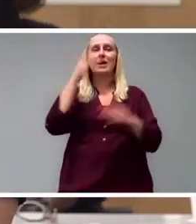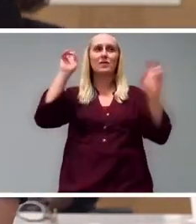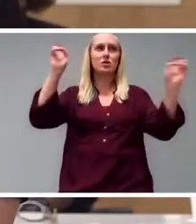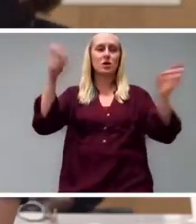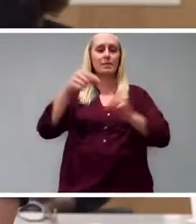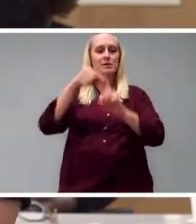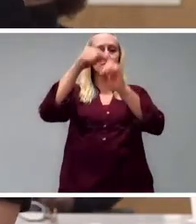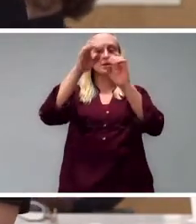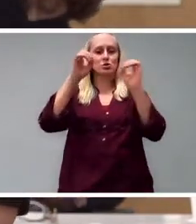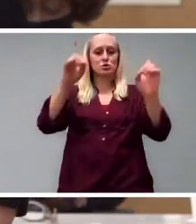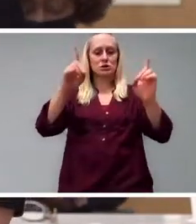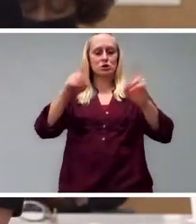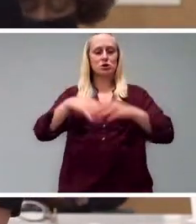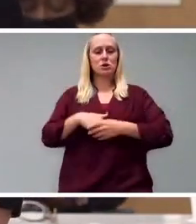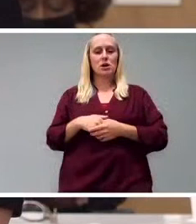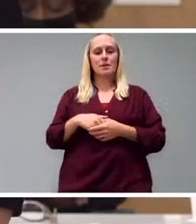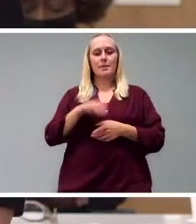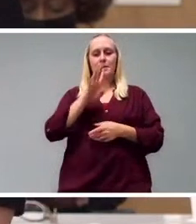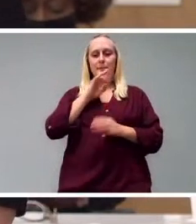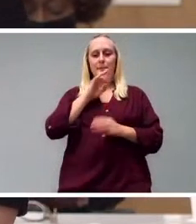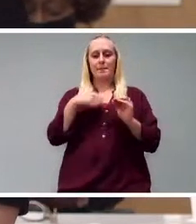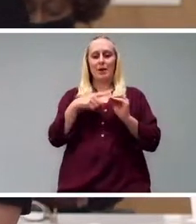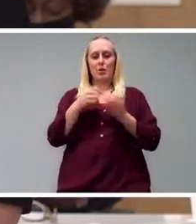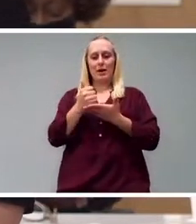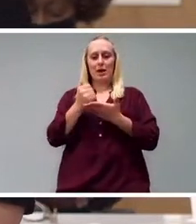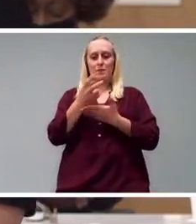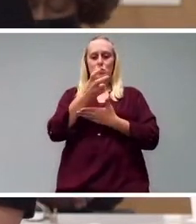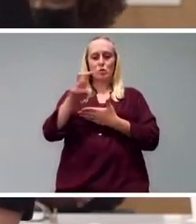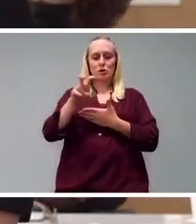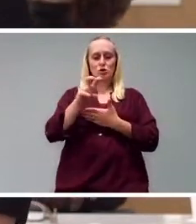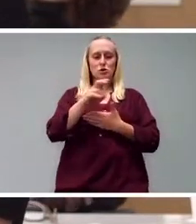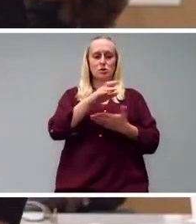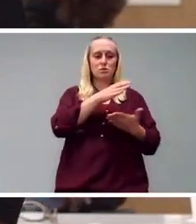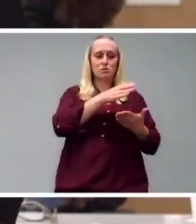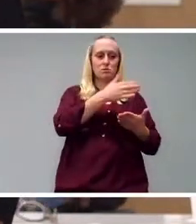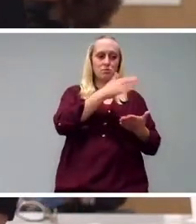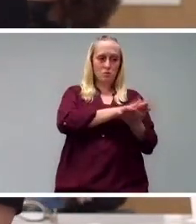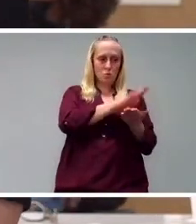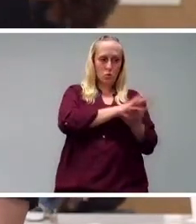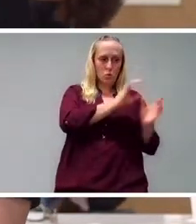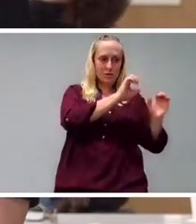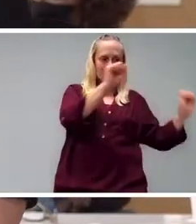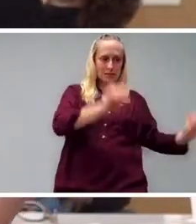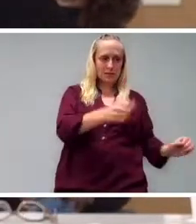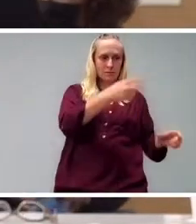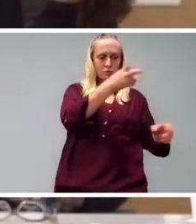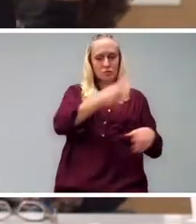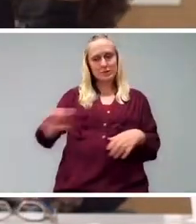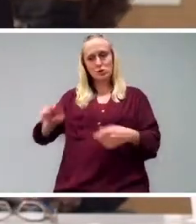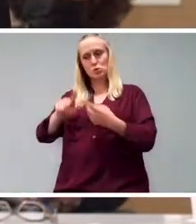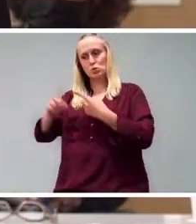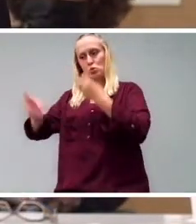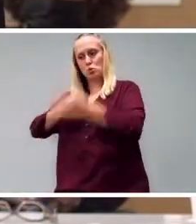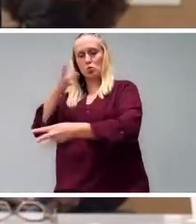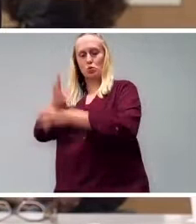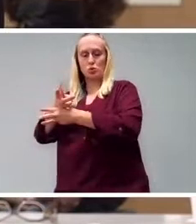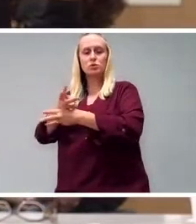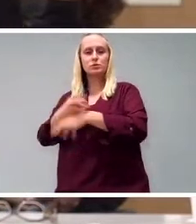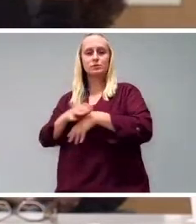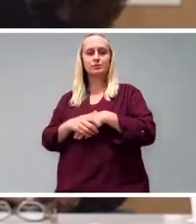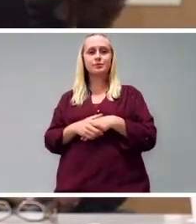education, talking about how we help transition our kids out of the public school system and into the world. So I'd love to, I have a clicker.